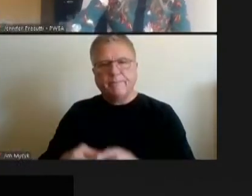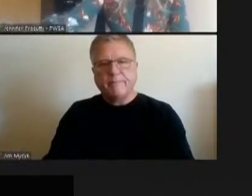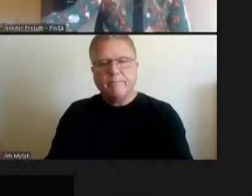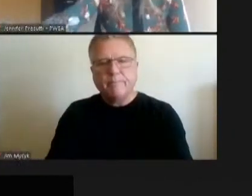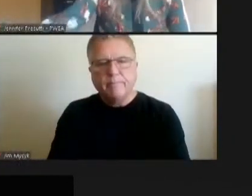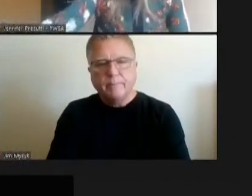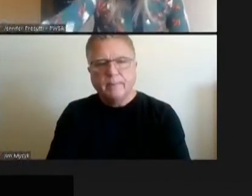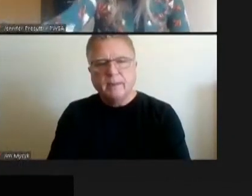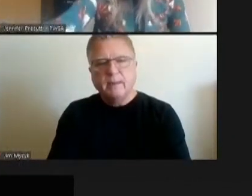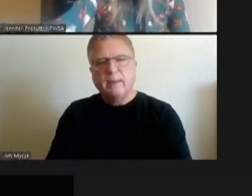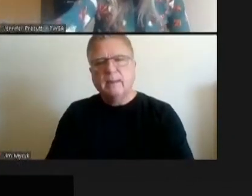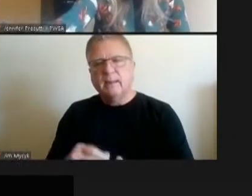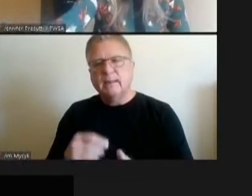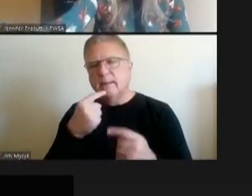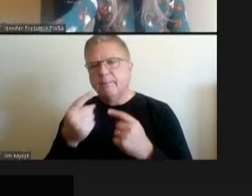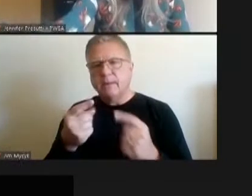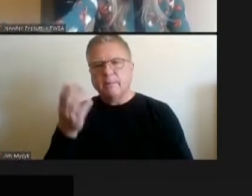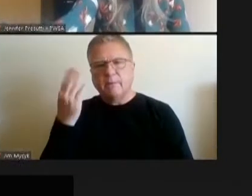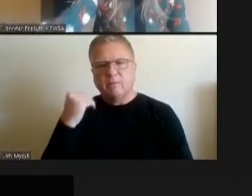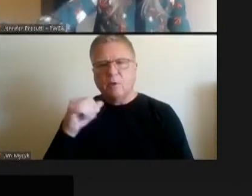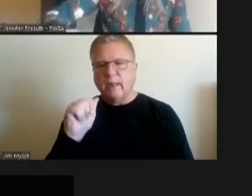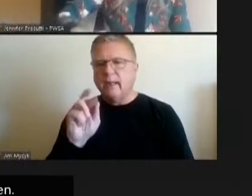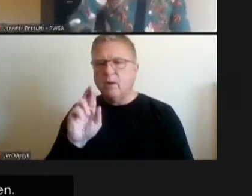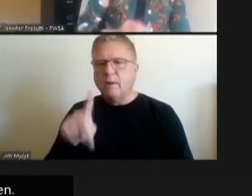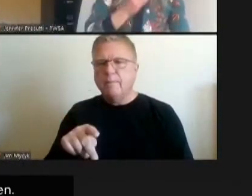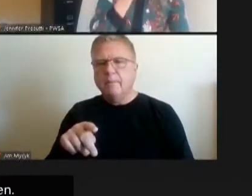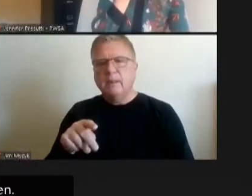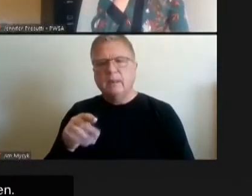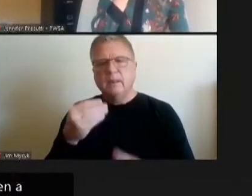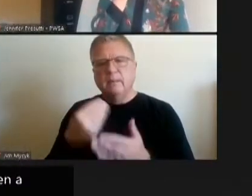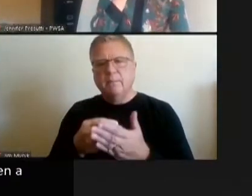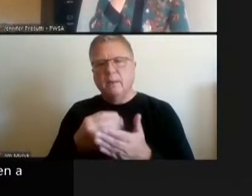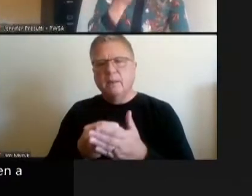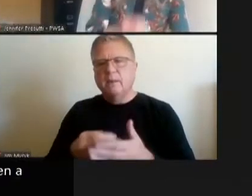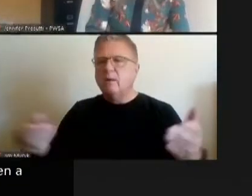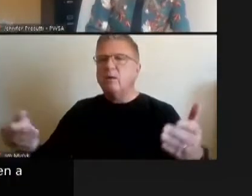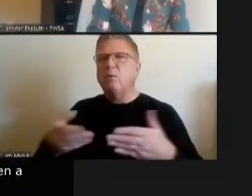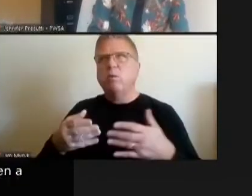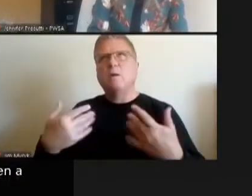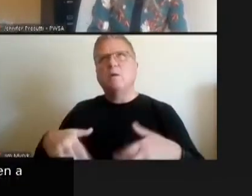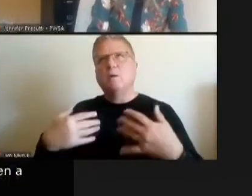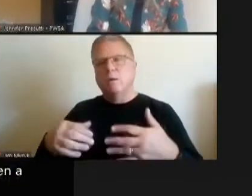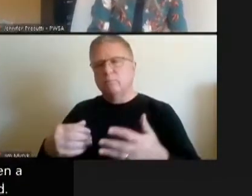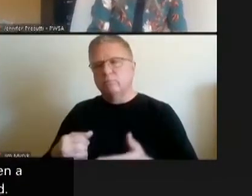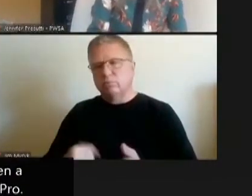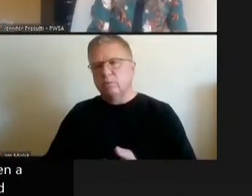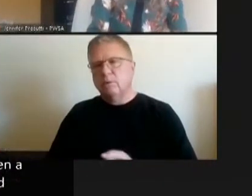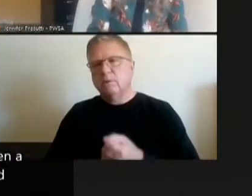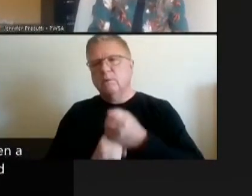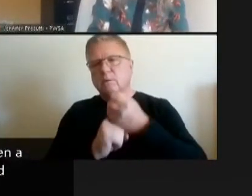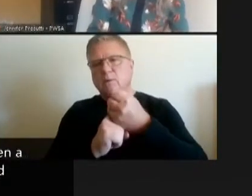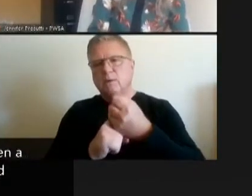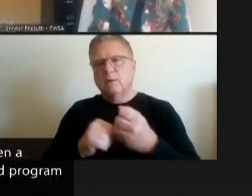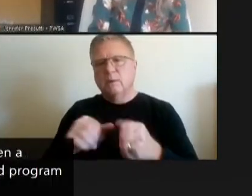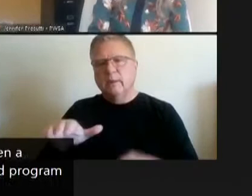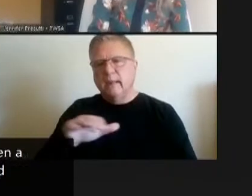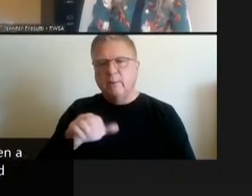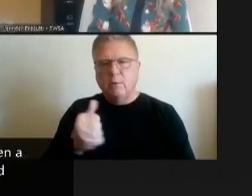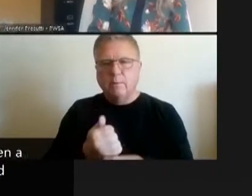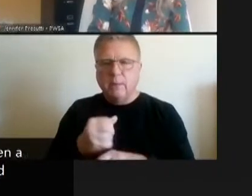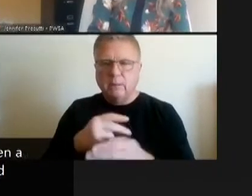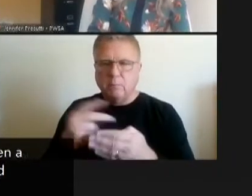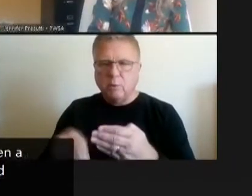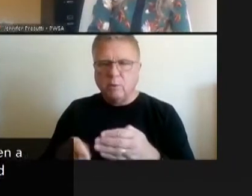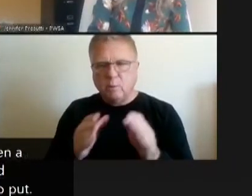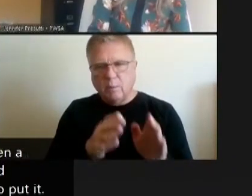As I touched on, the ARP funds have been a welcomed boost to the neighborhood-based program. We're preparing the package